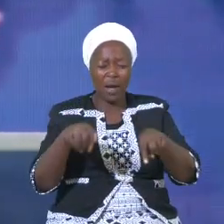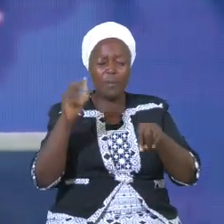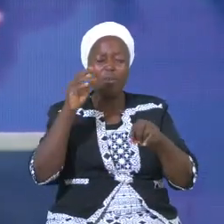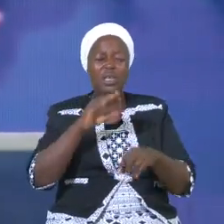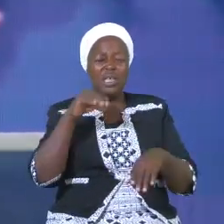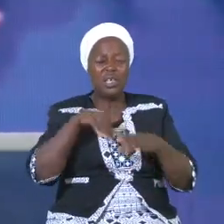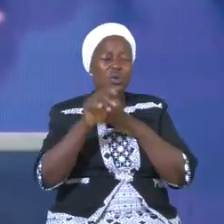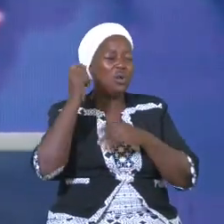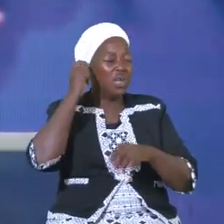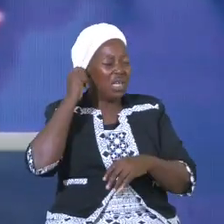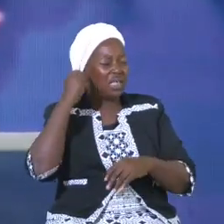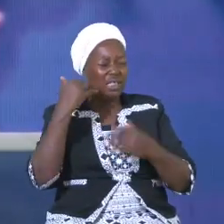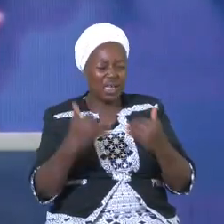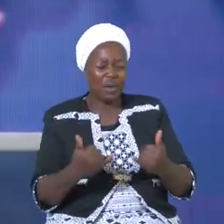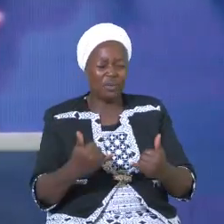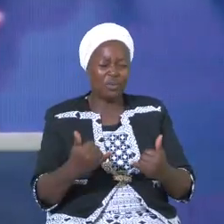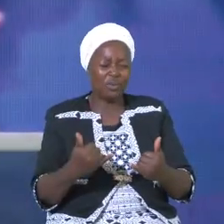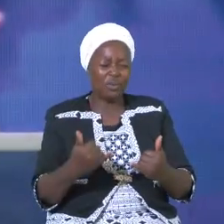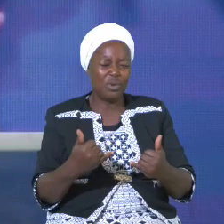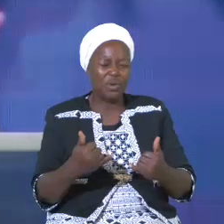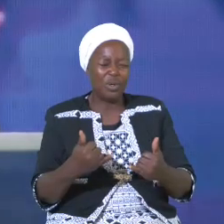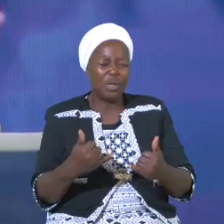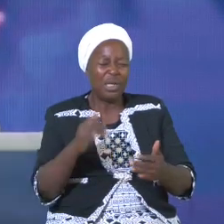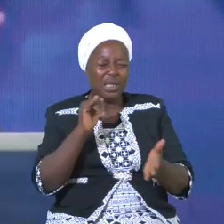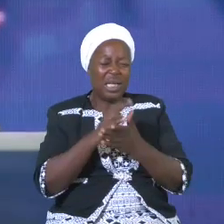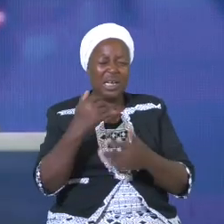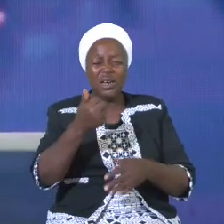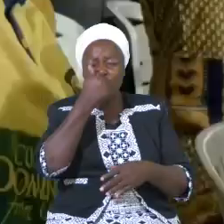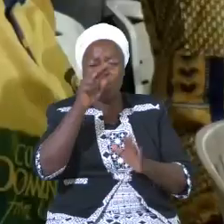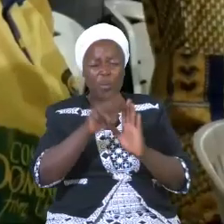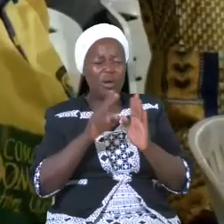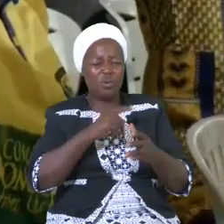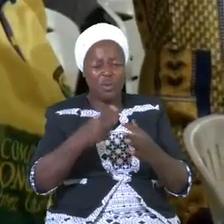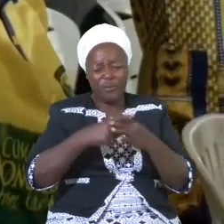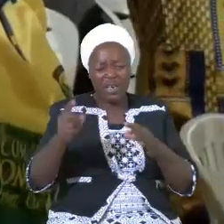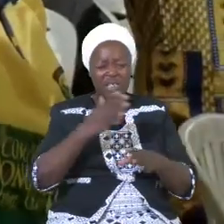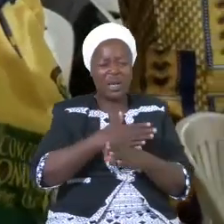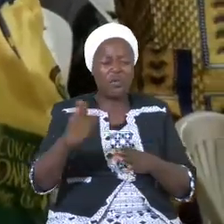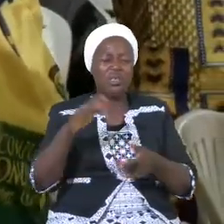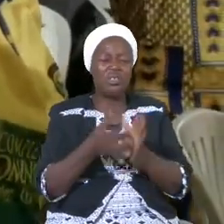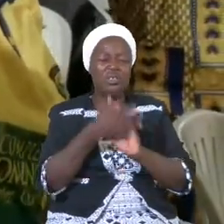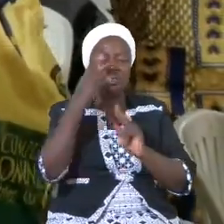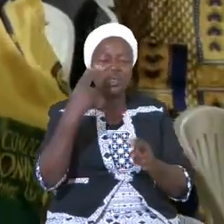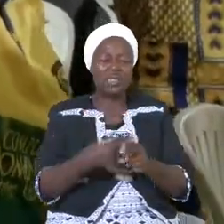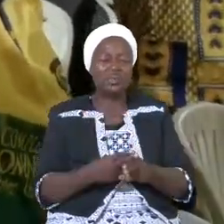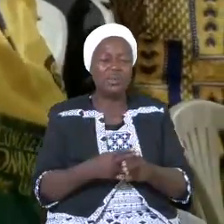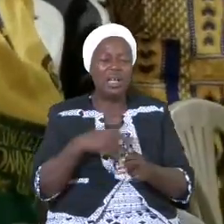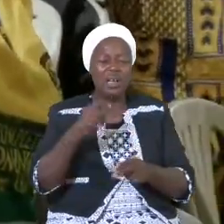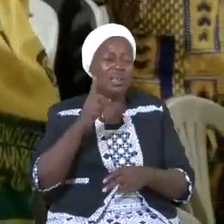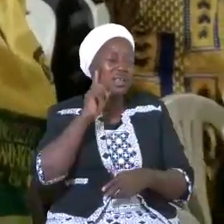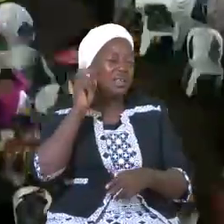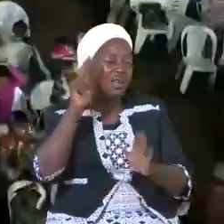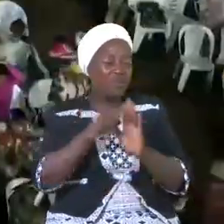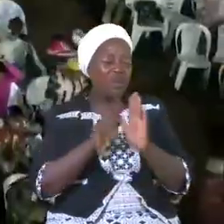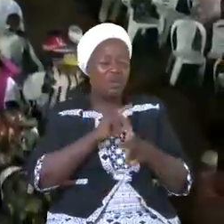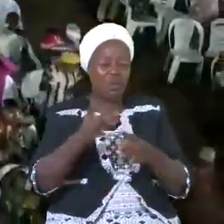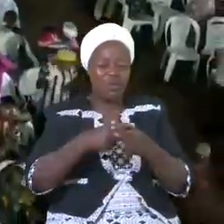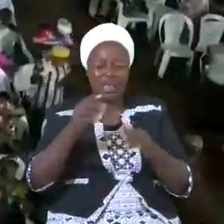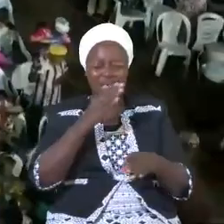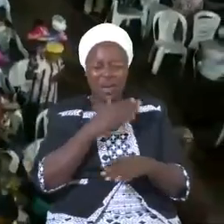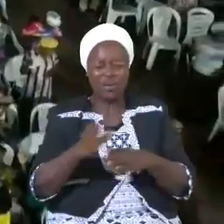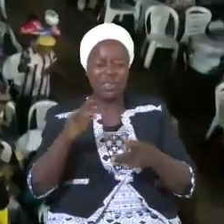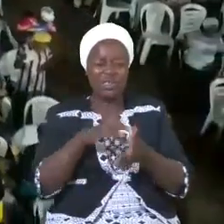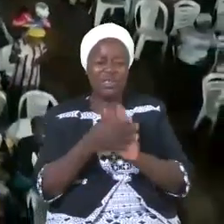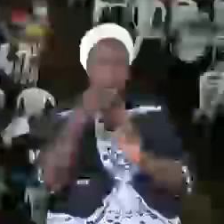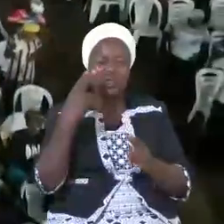now that the dumbness will vanish away the deafness will vanish away